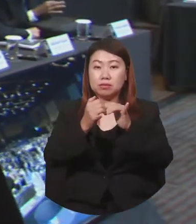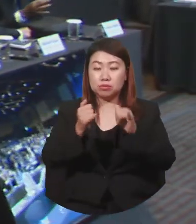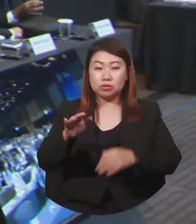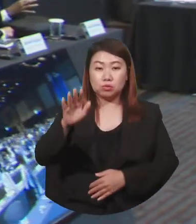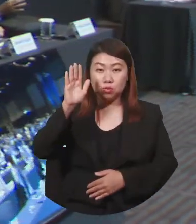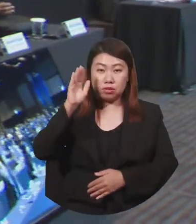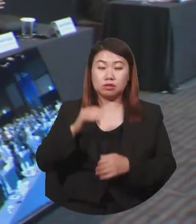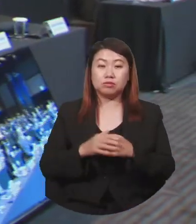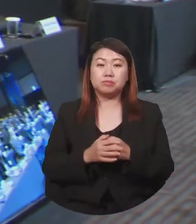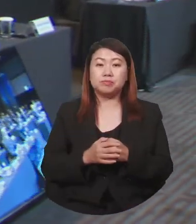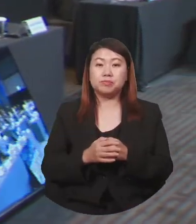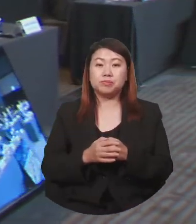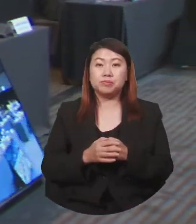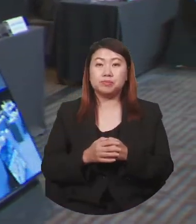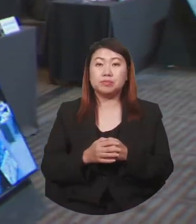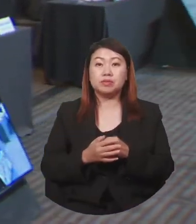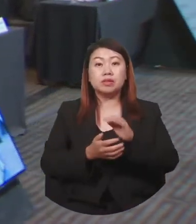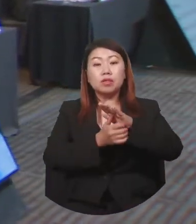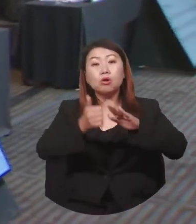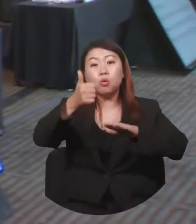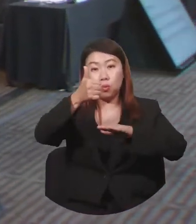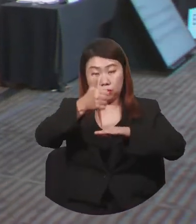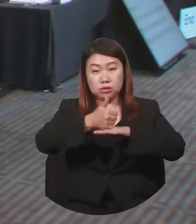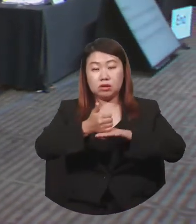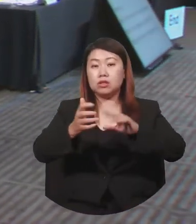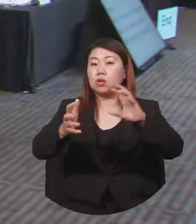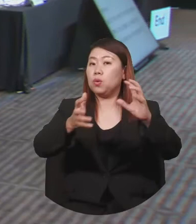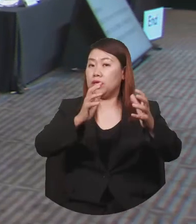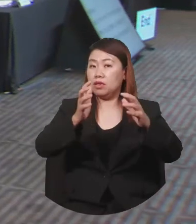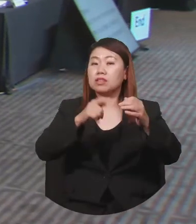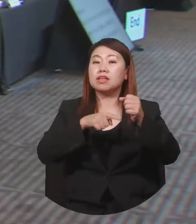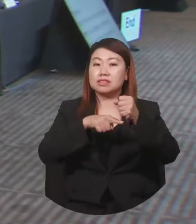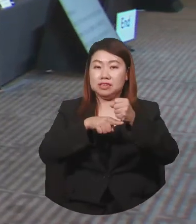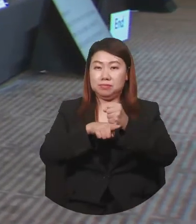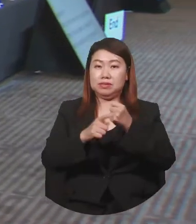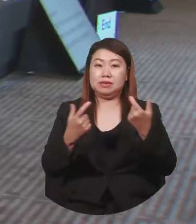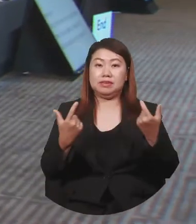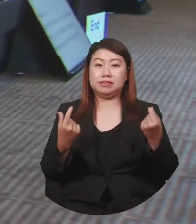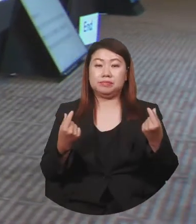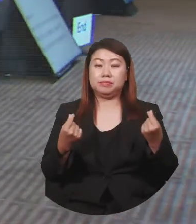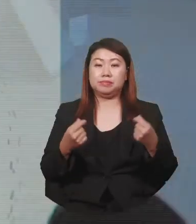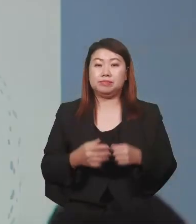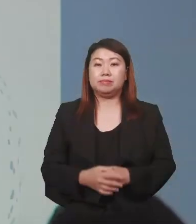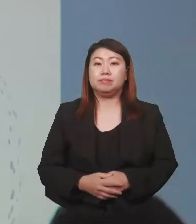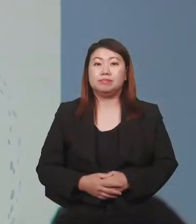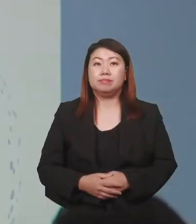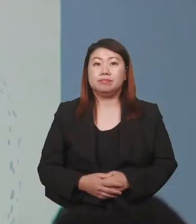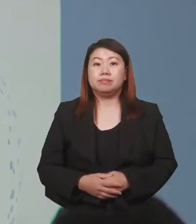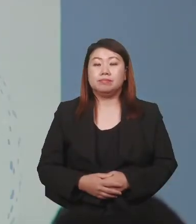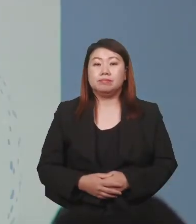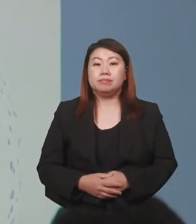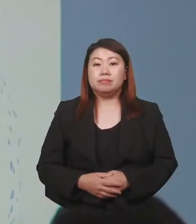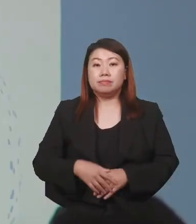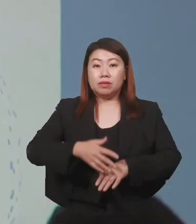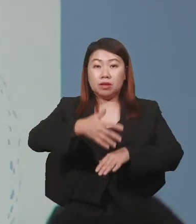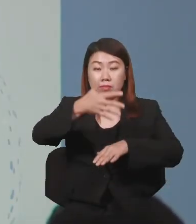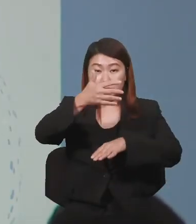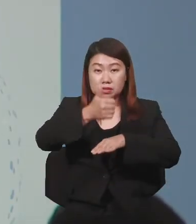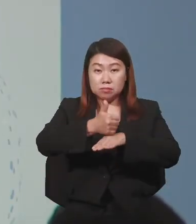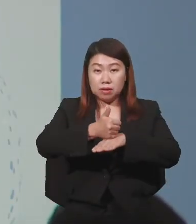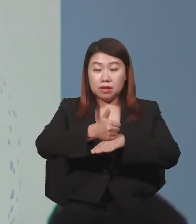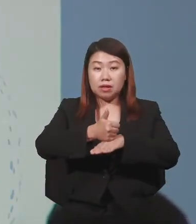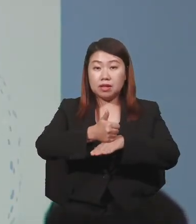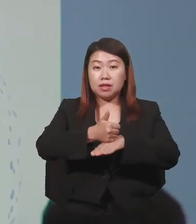was a great success. Congratulations. And yes, looks like we are ready to go and do our final